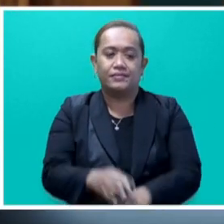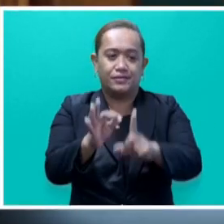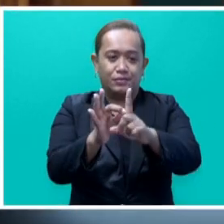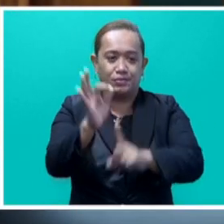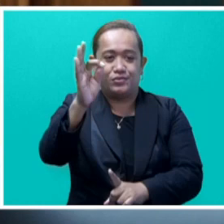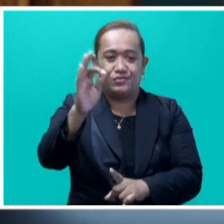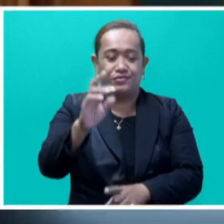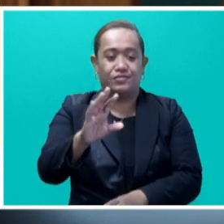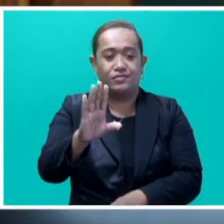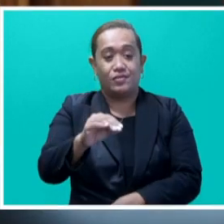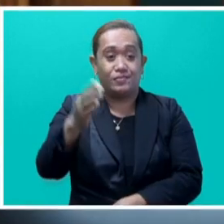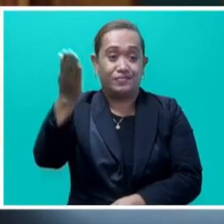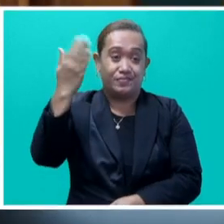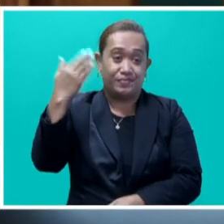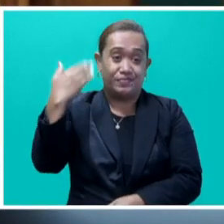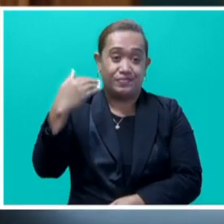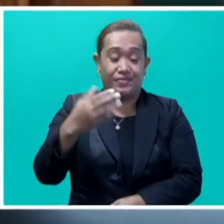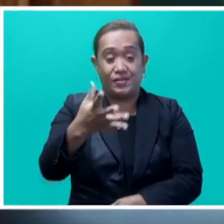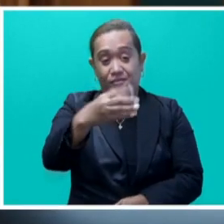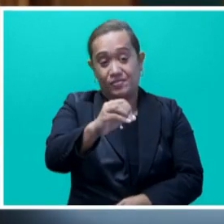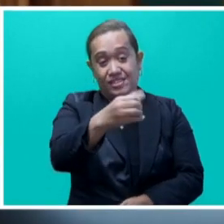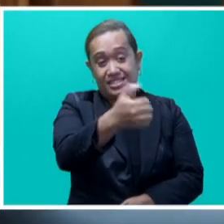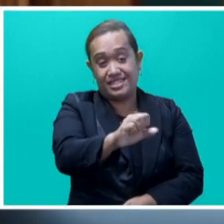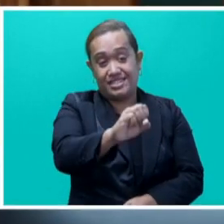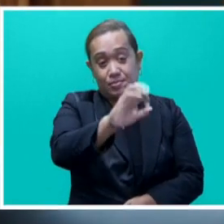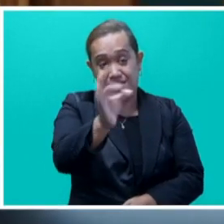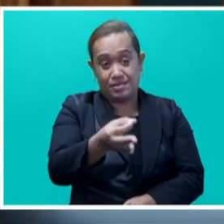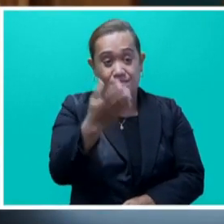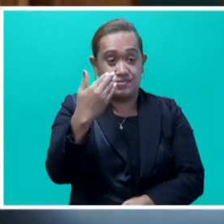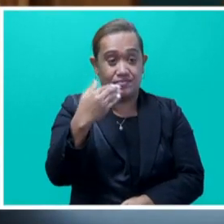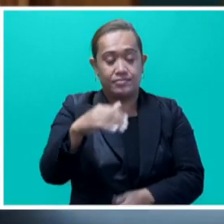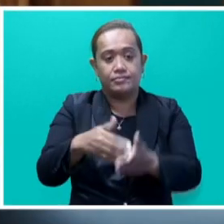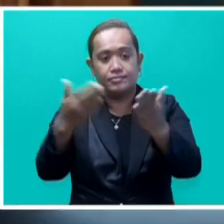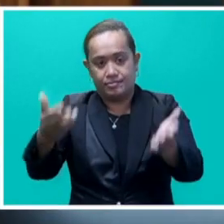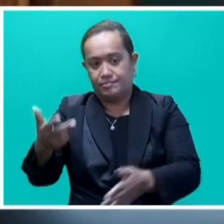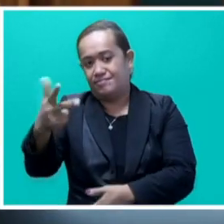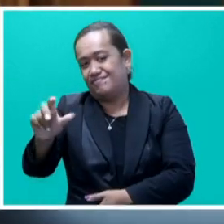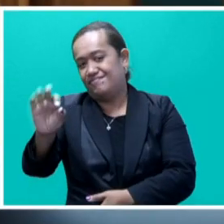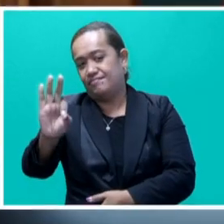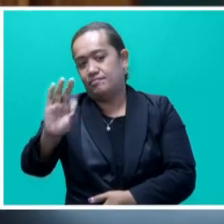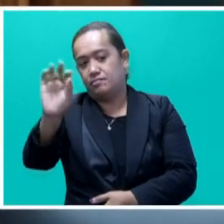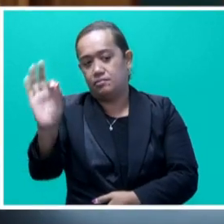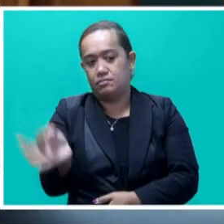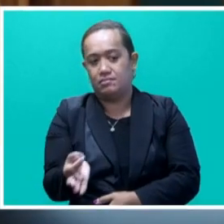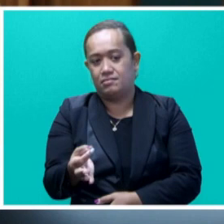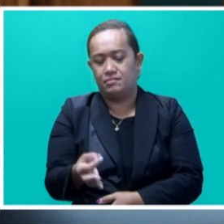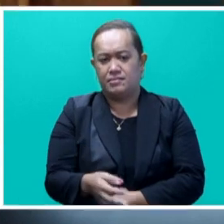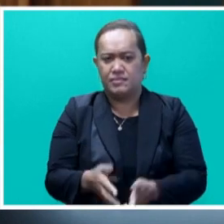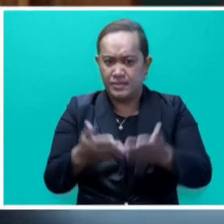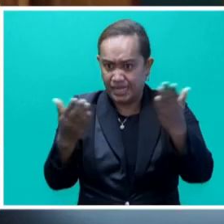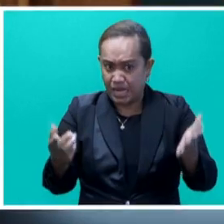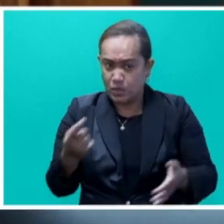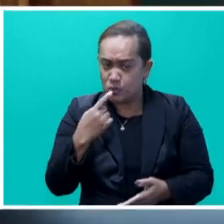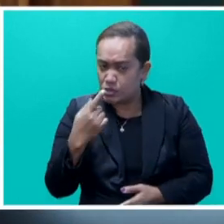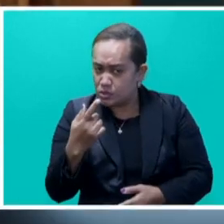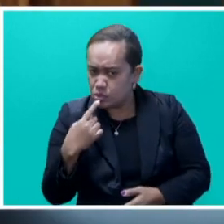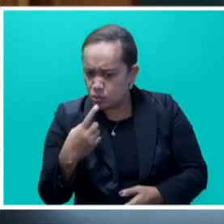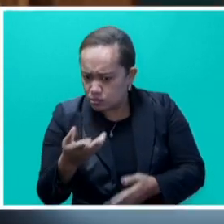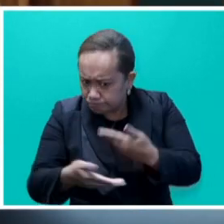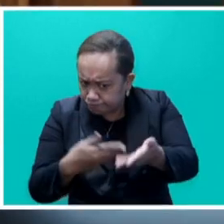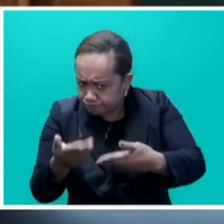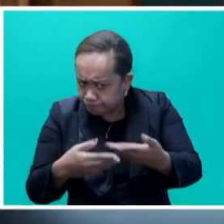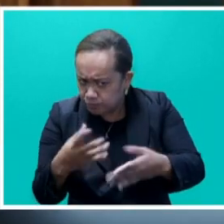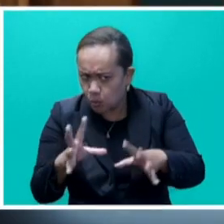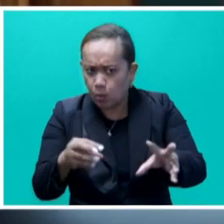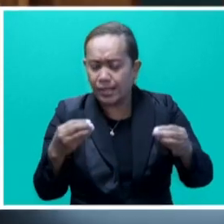the previously accepted 50-60%. Honourable Ngerengere Tambua must be speaking with people who are so used to accepting